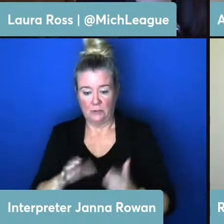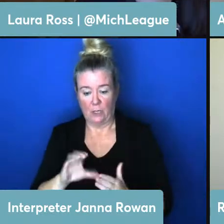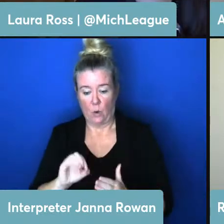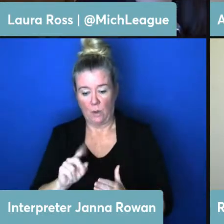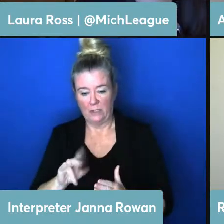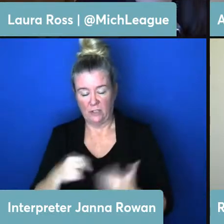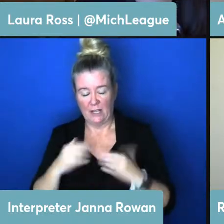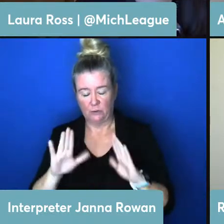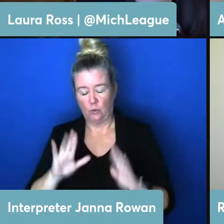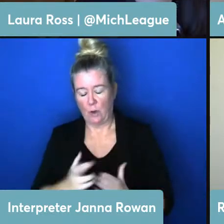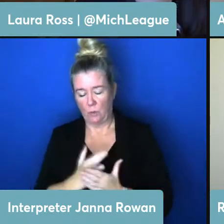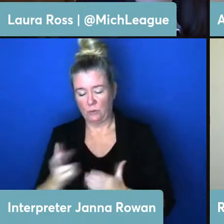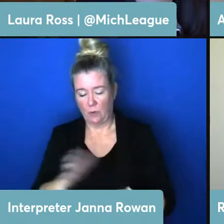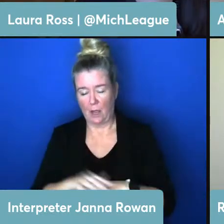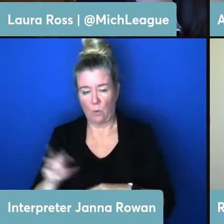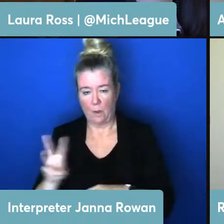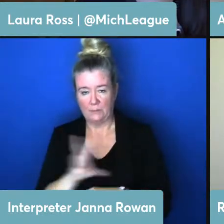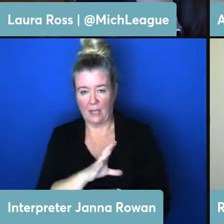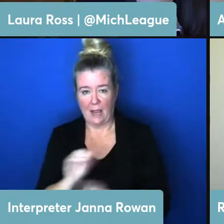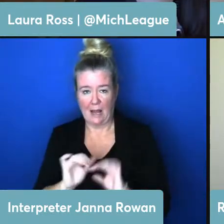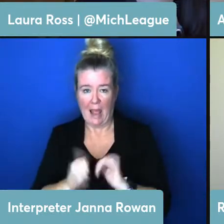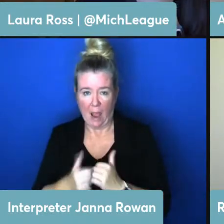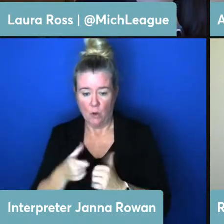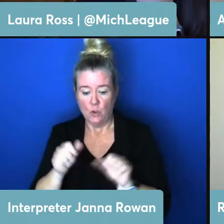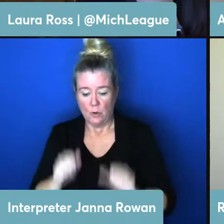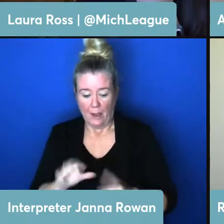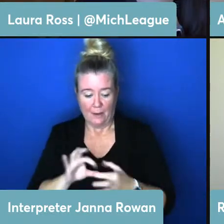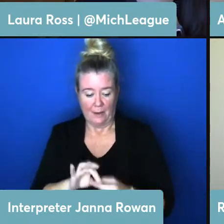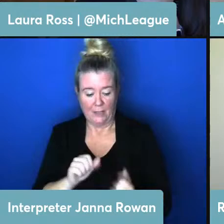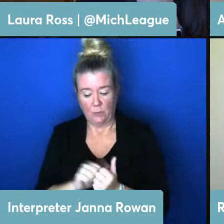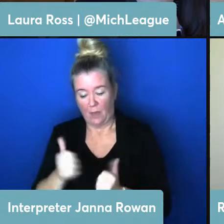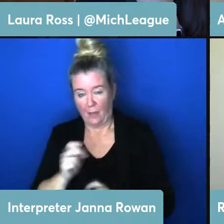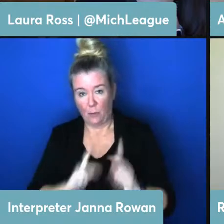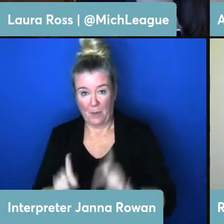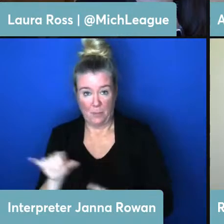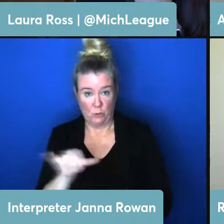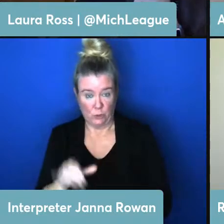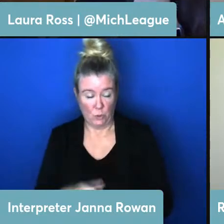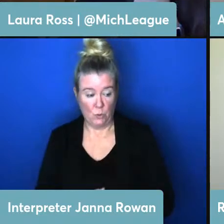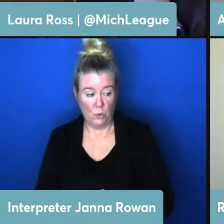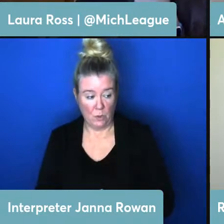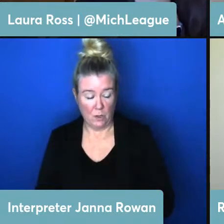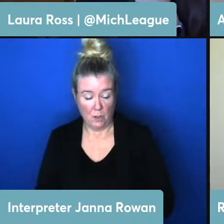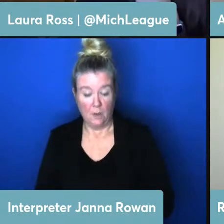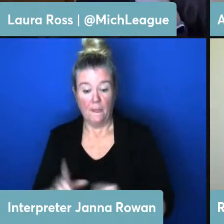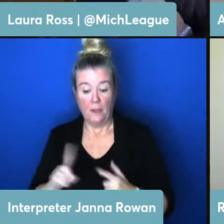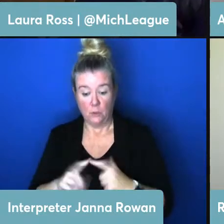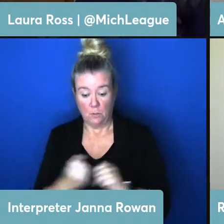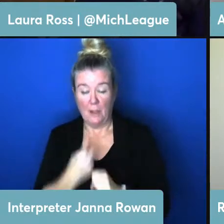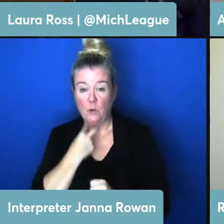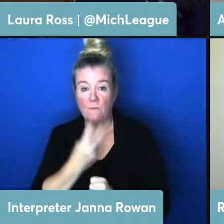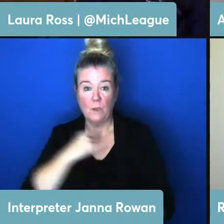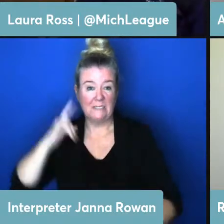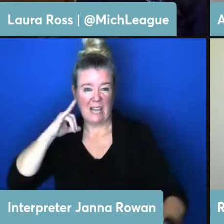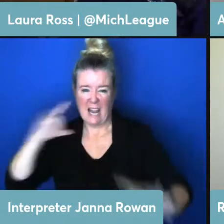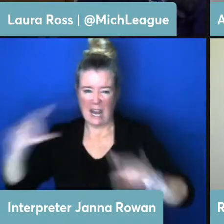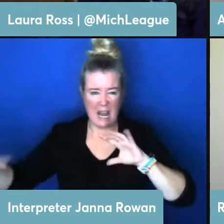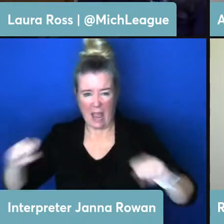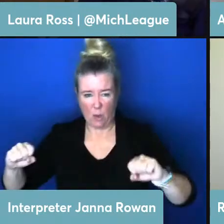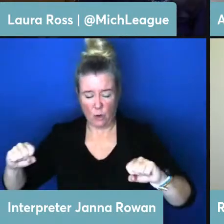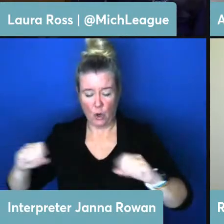on its website and ways to connect with other tenants to make your voice louder and